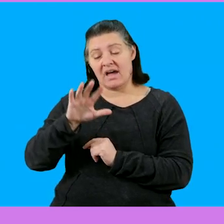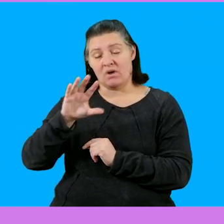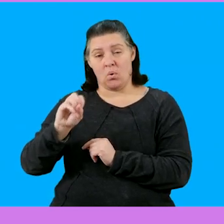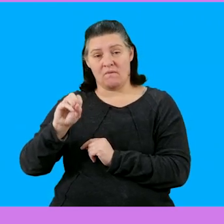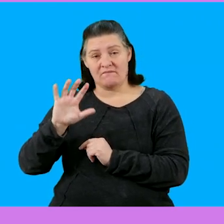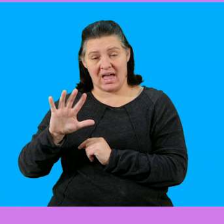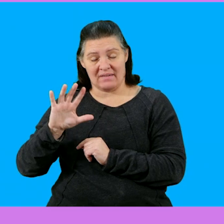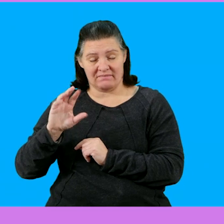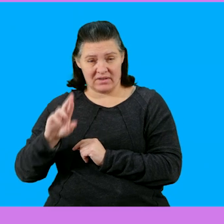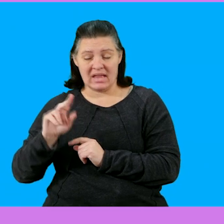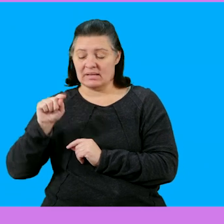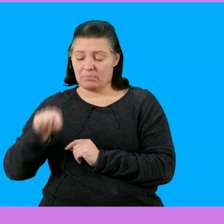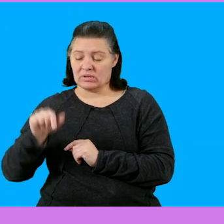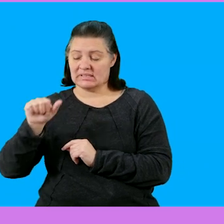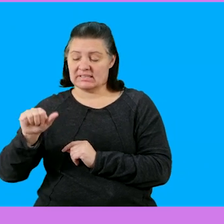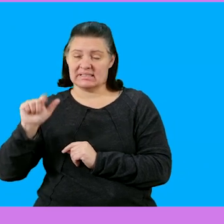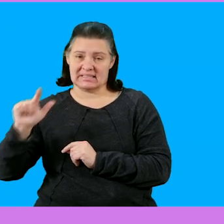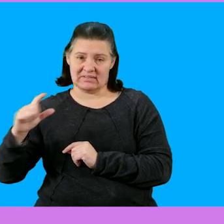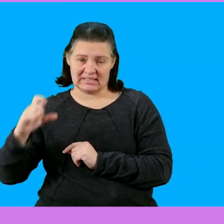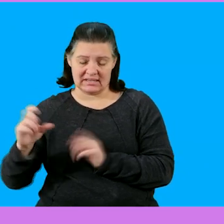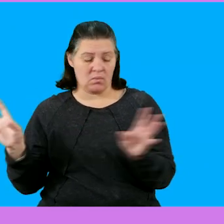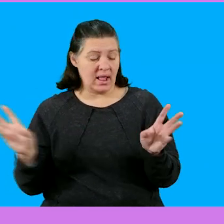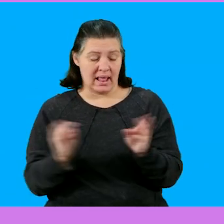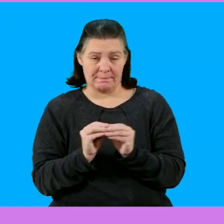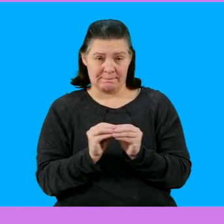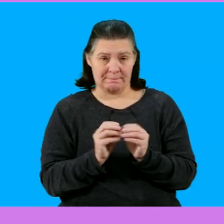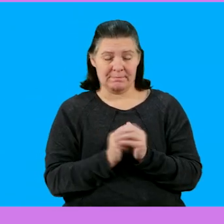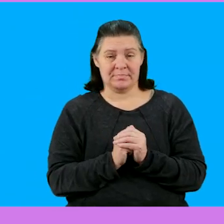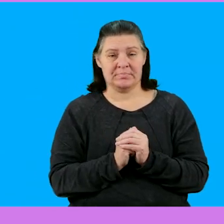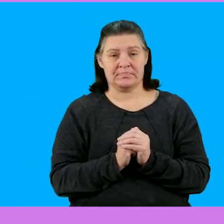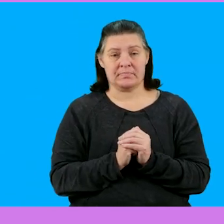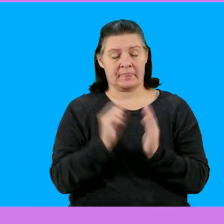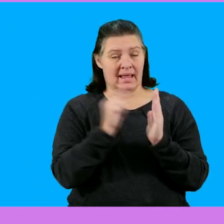12,505 rand and 67 cents. Let's add it together,